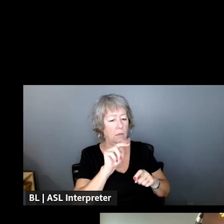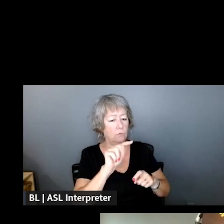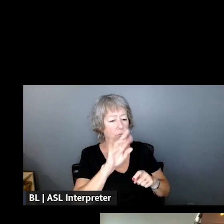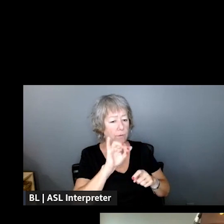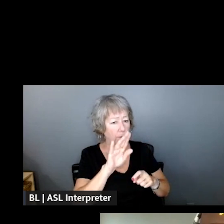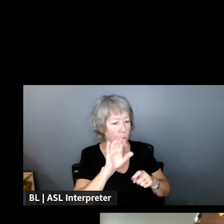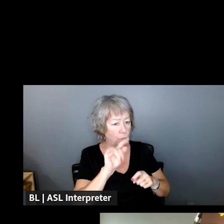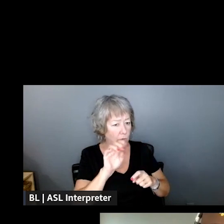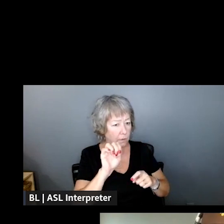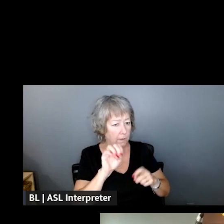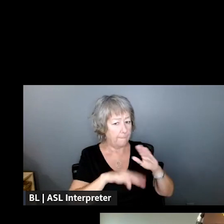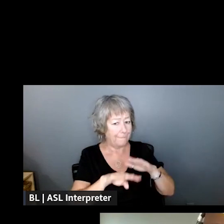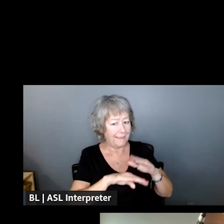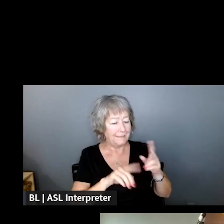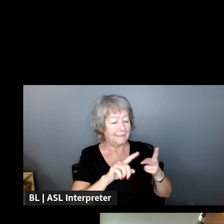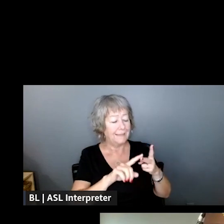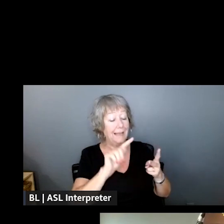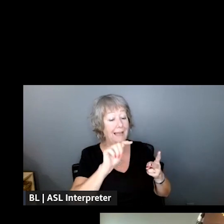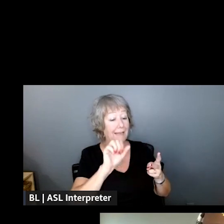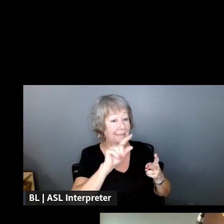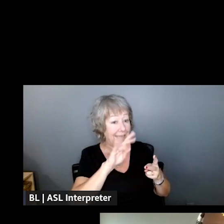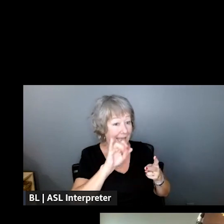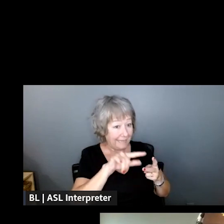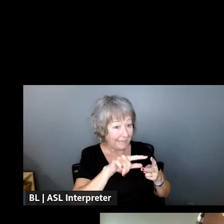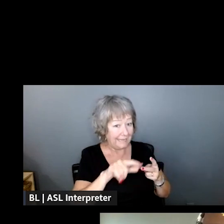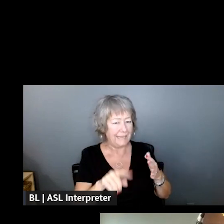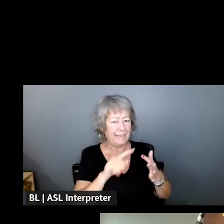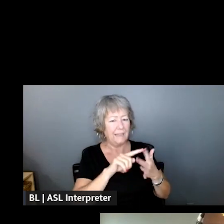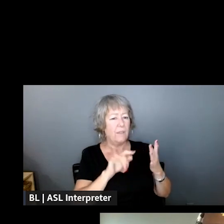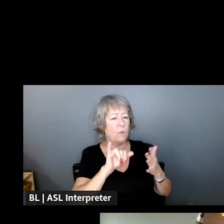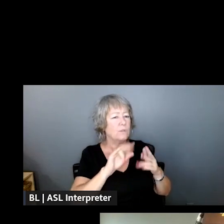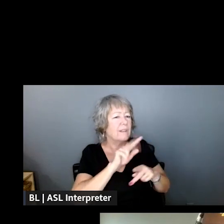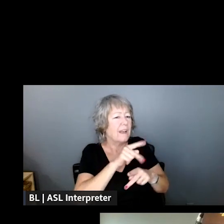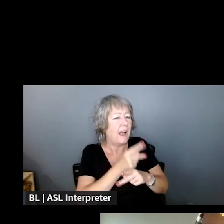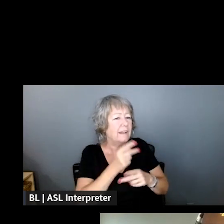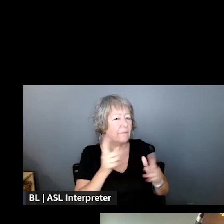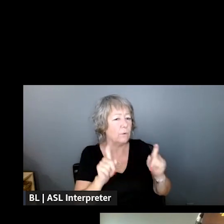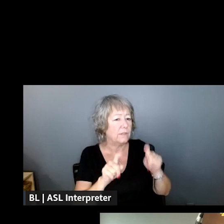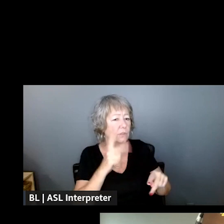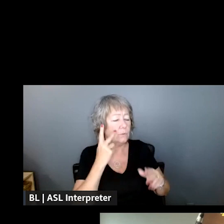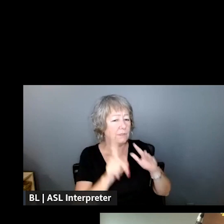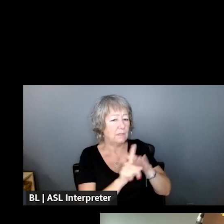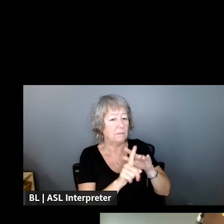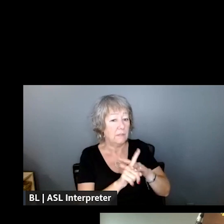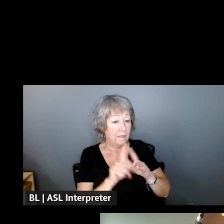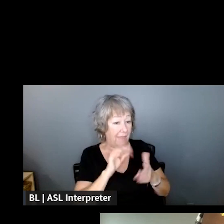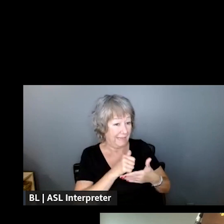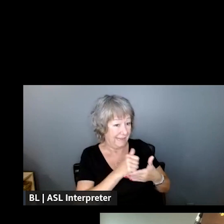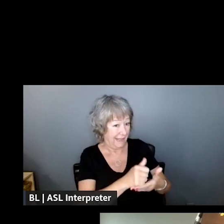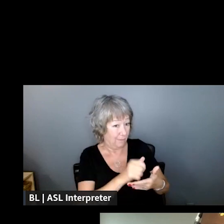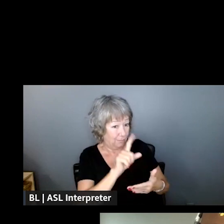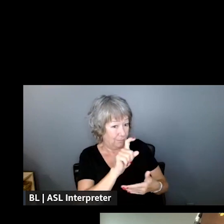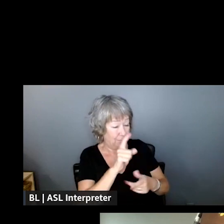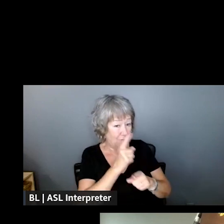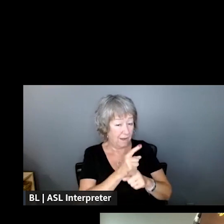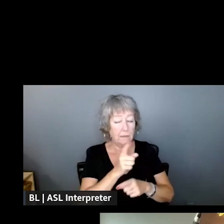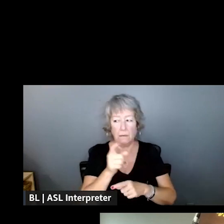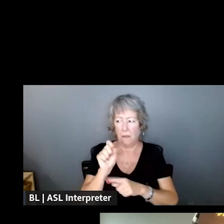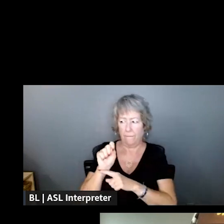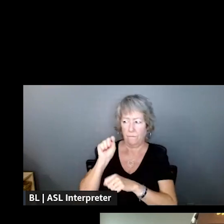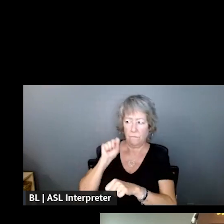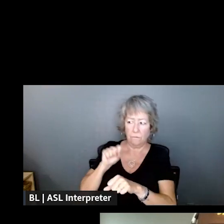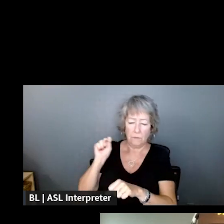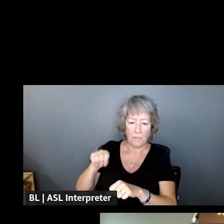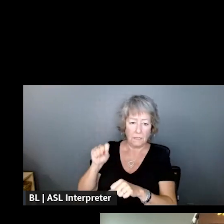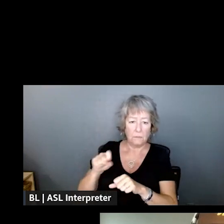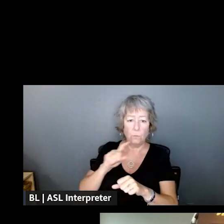conditions, and data tagging is really important too. So it seems like this can help with that. Exactly. And Lake Formation express, like you can